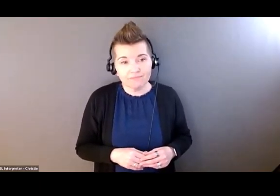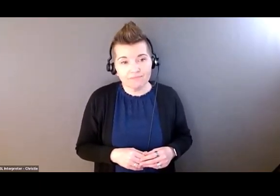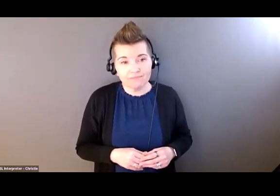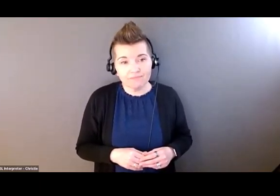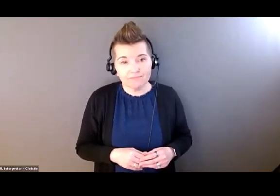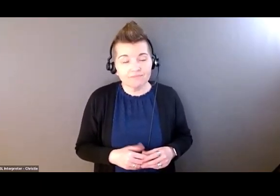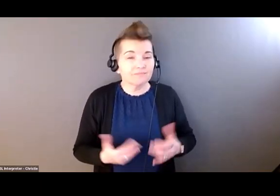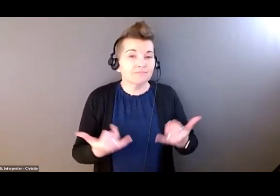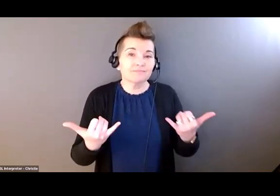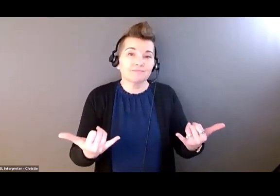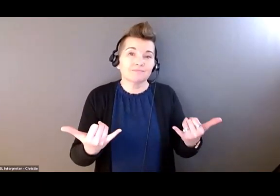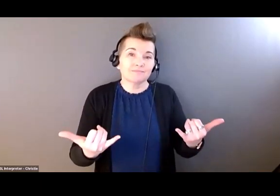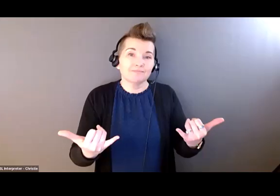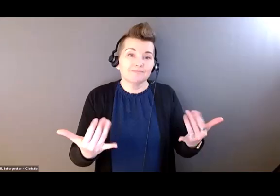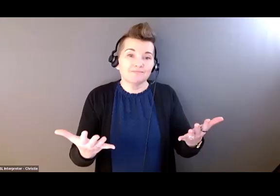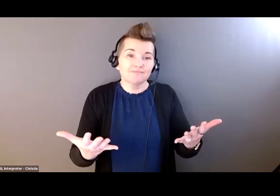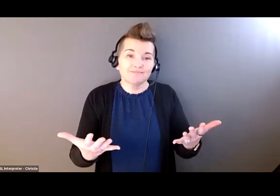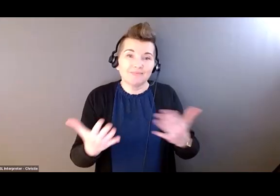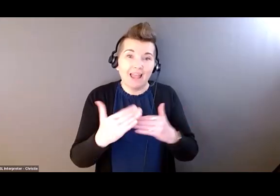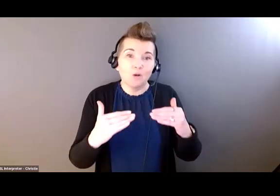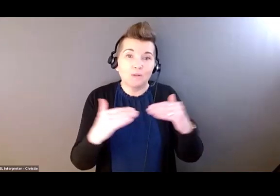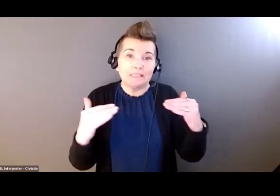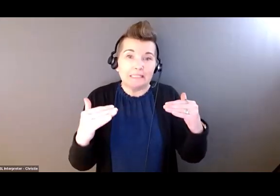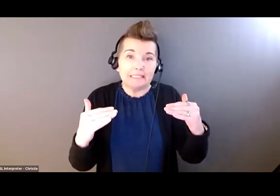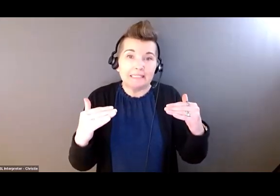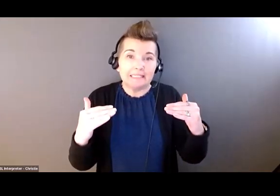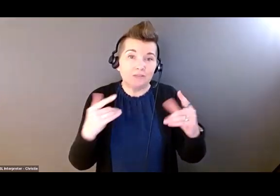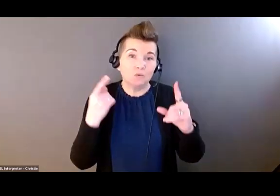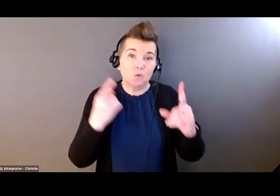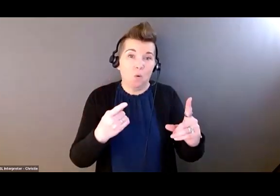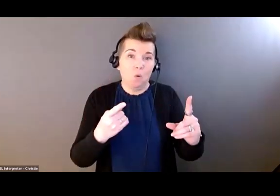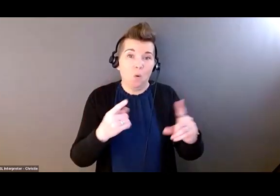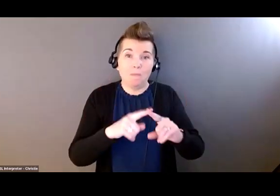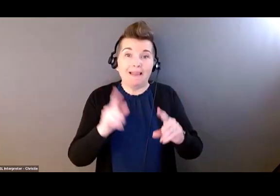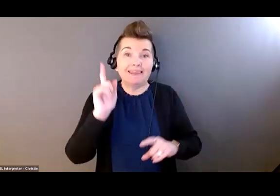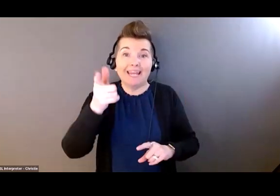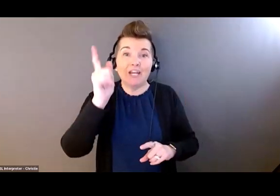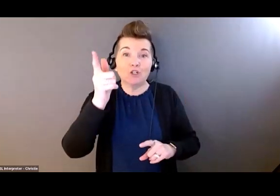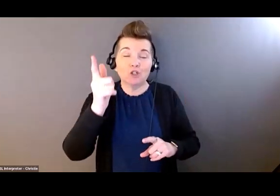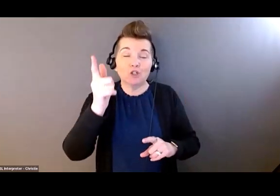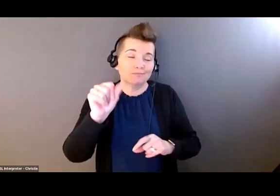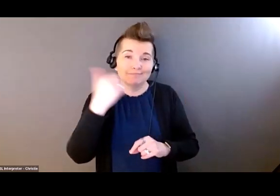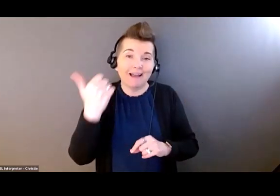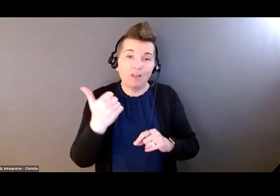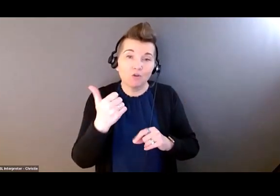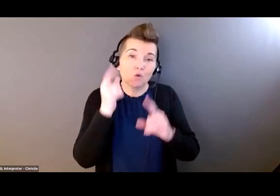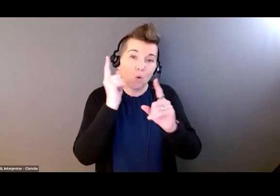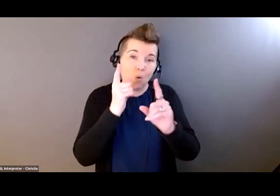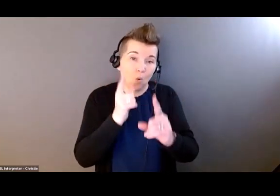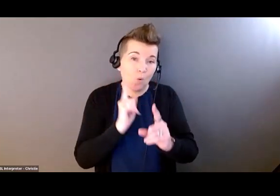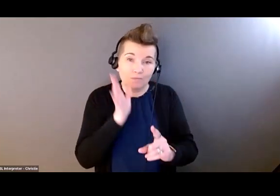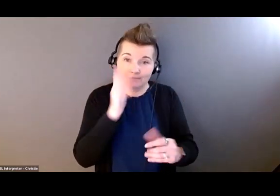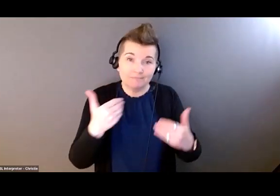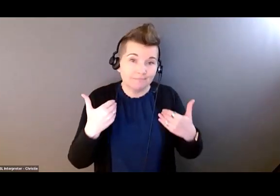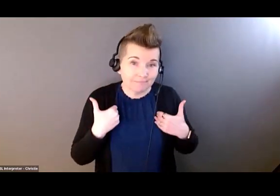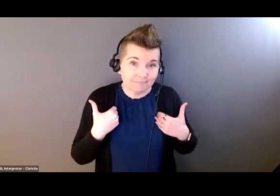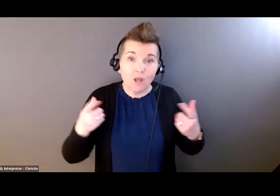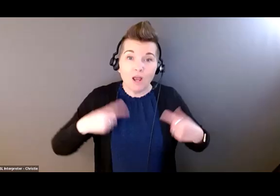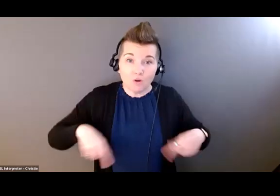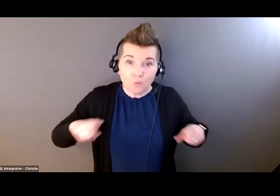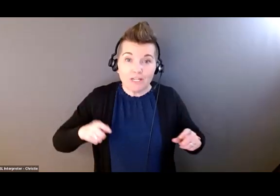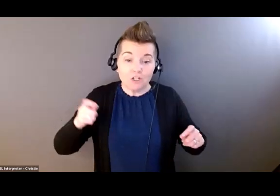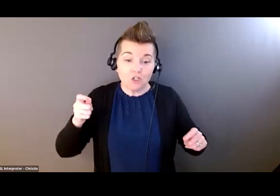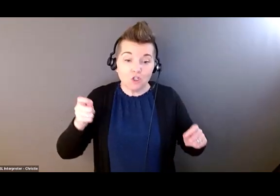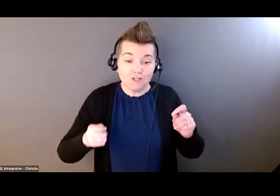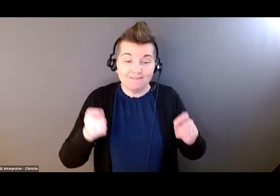Yeah, you know what? And it's really interesting because when I hear you speak, Roslyn, I couldn't agree more,